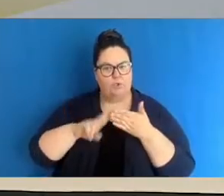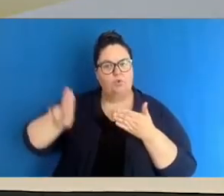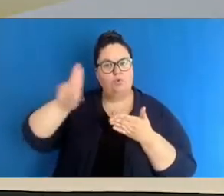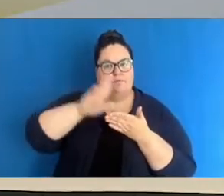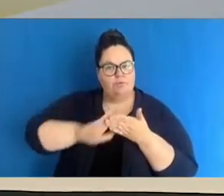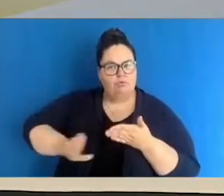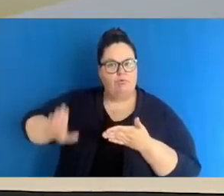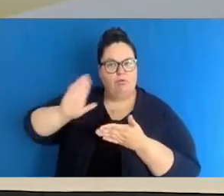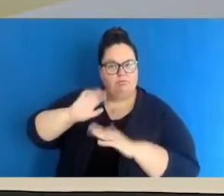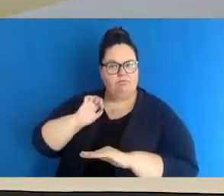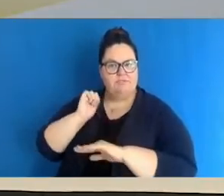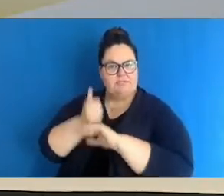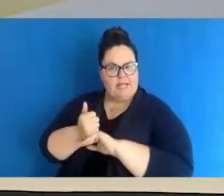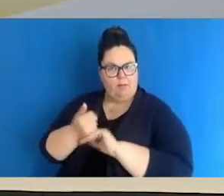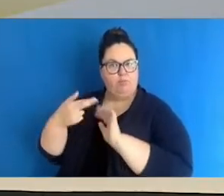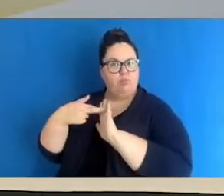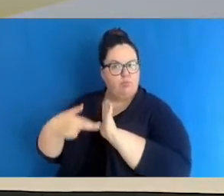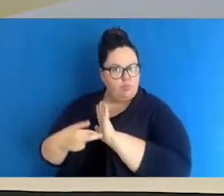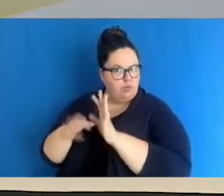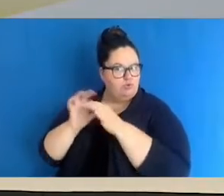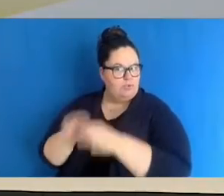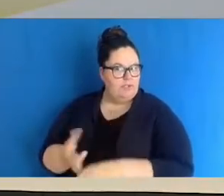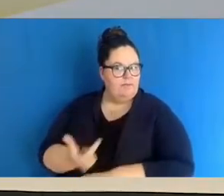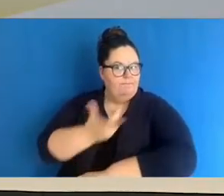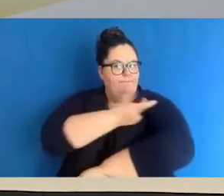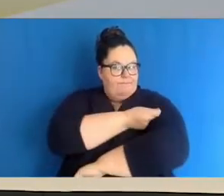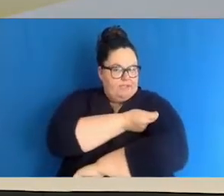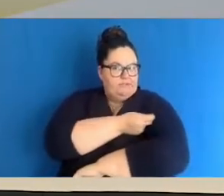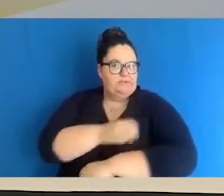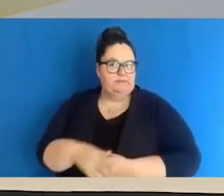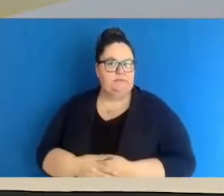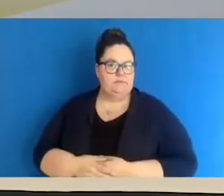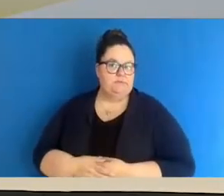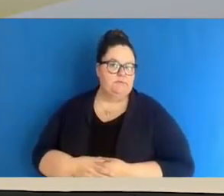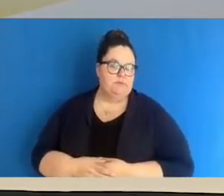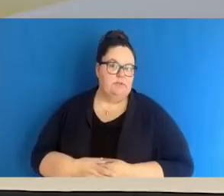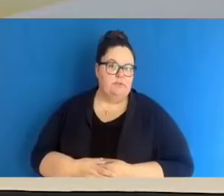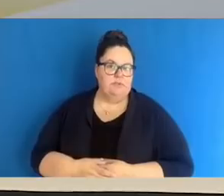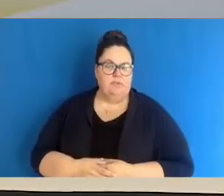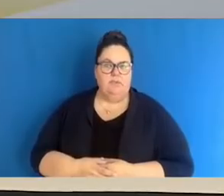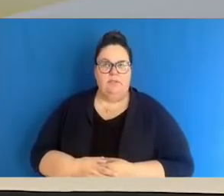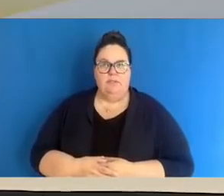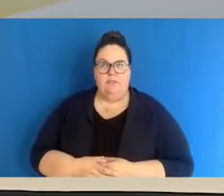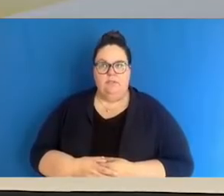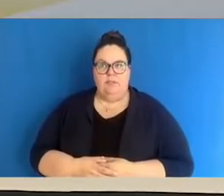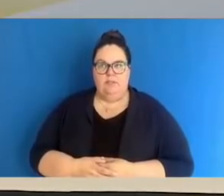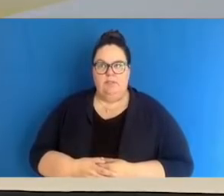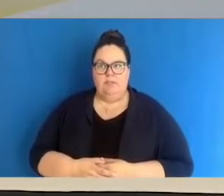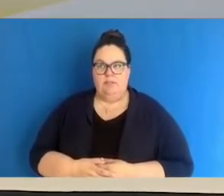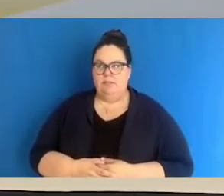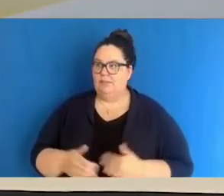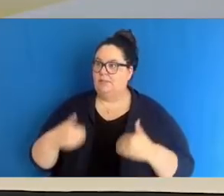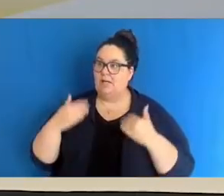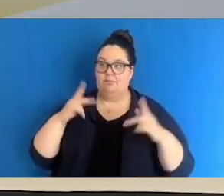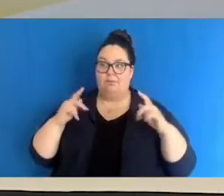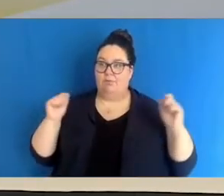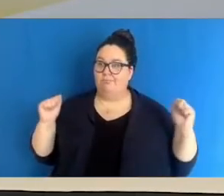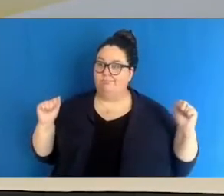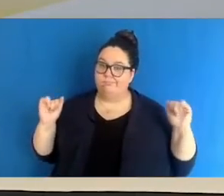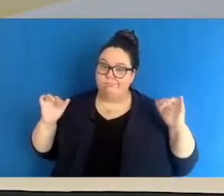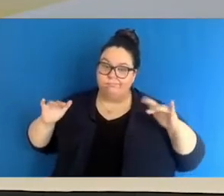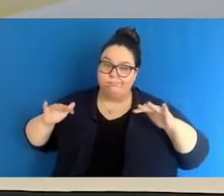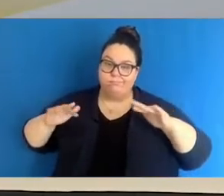institutions, given the population that young people that are going to be at